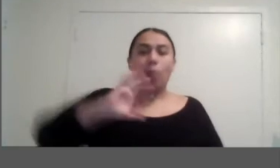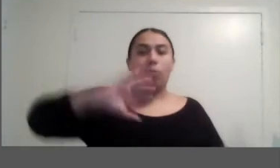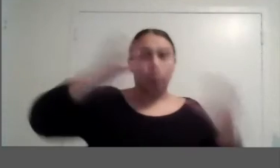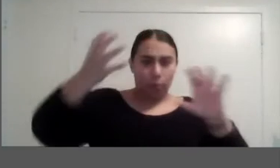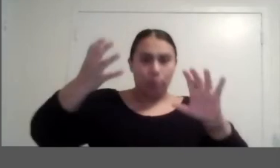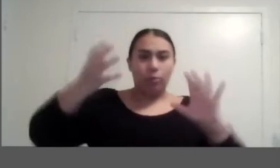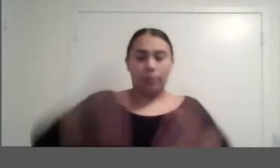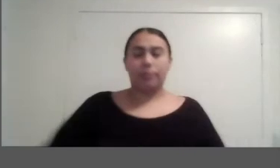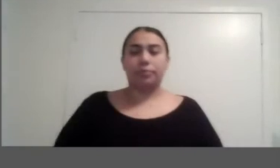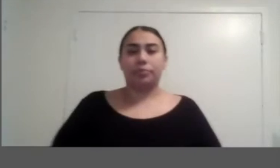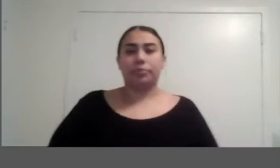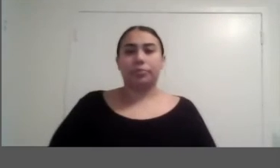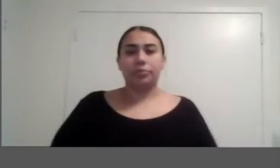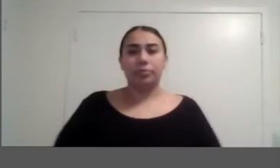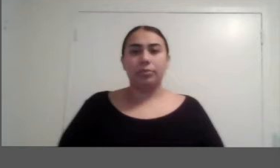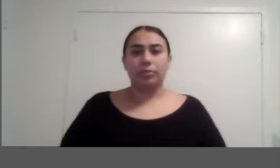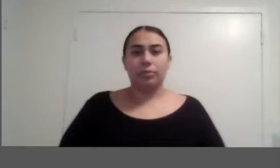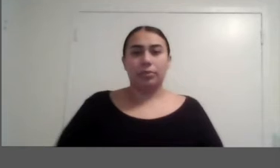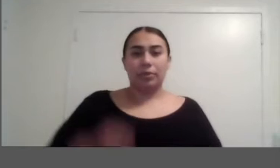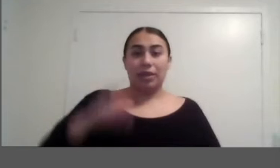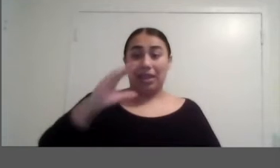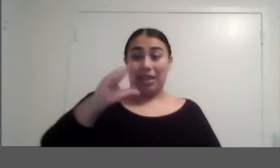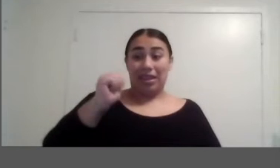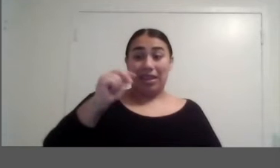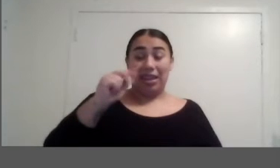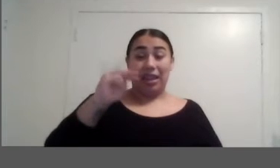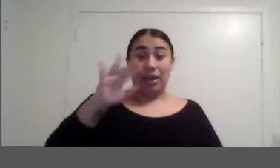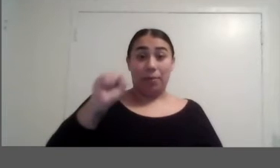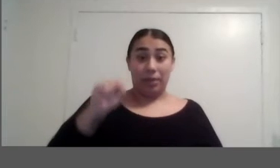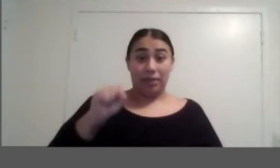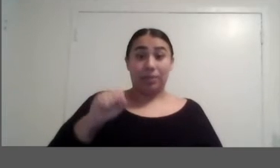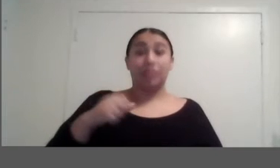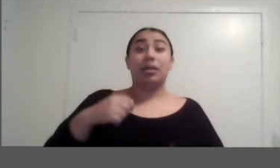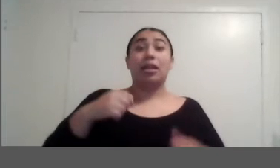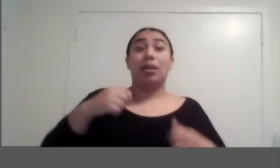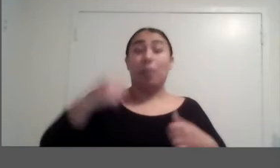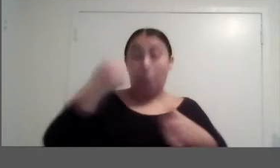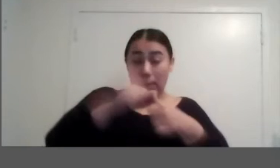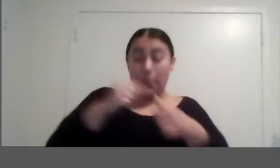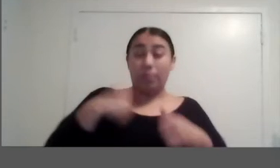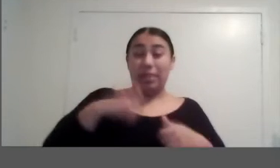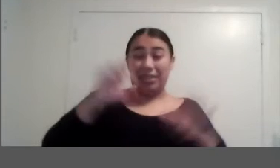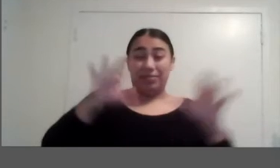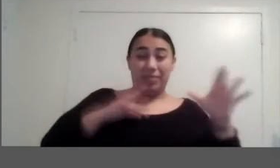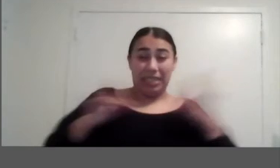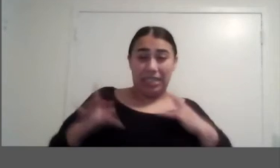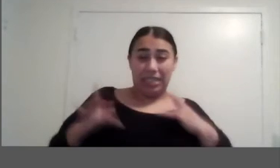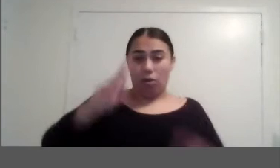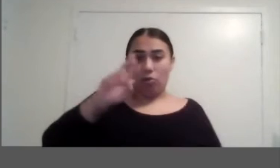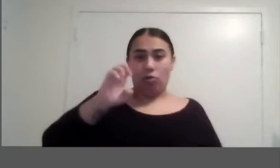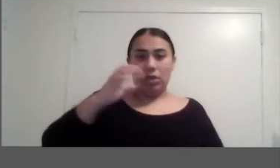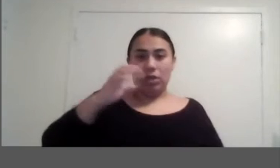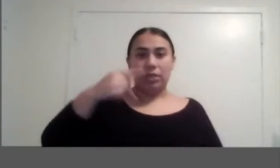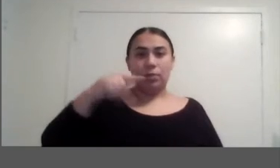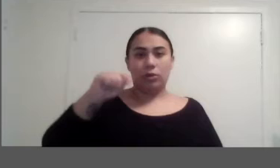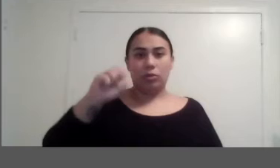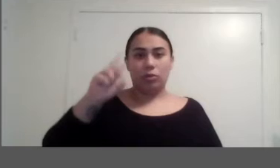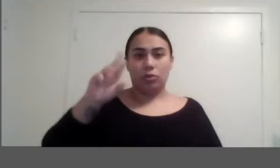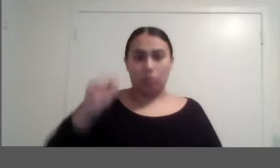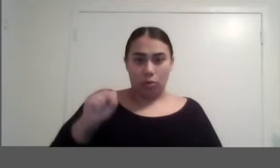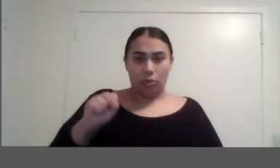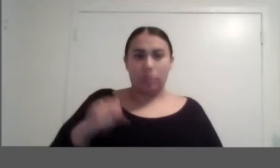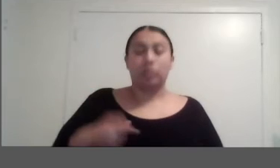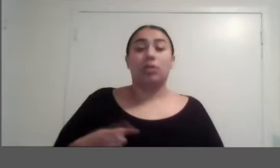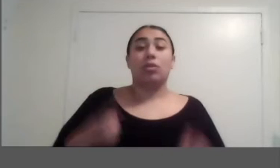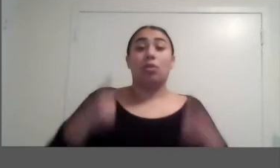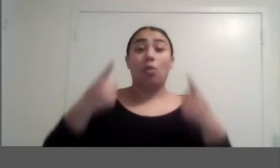energy from the gastrointestinal system and using it. Cannabinoids that act on these receptors also act on other